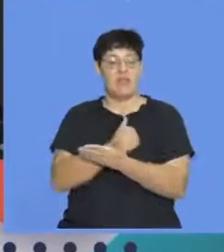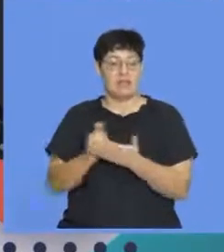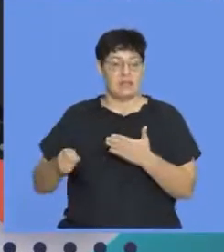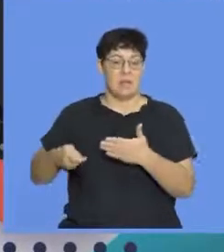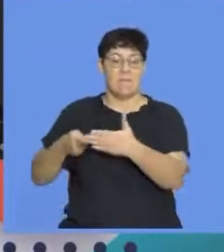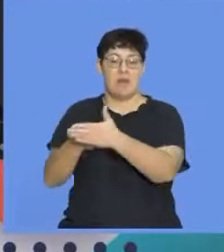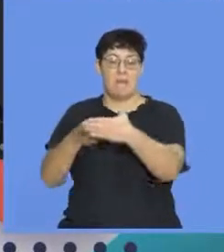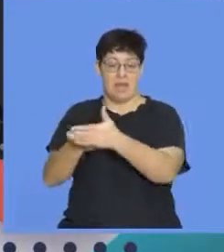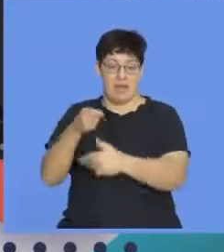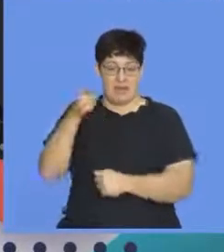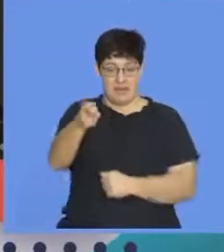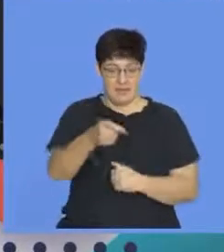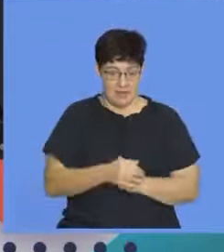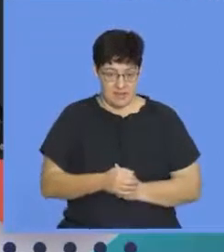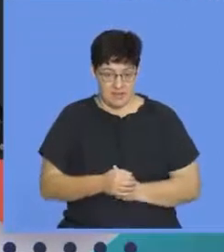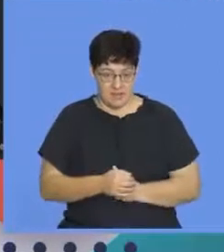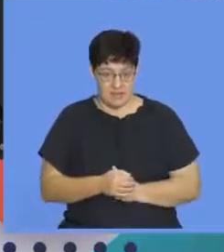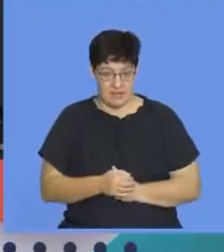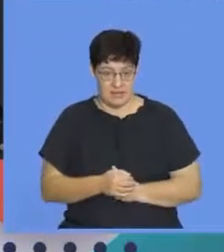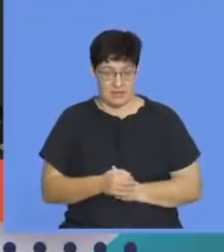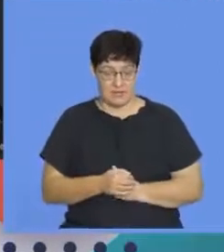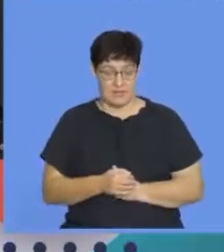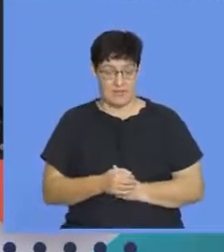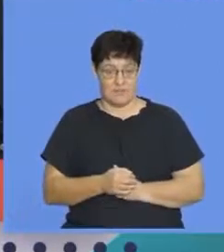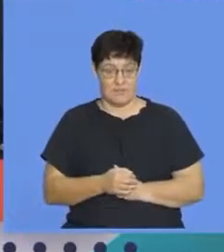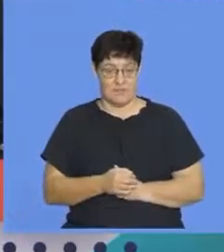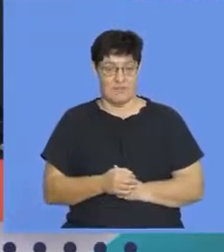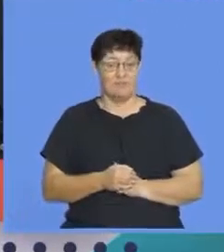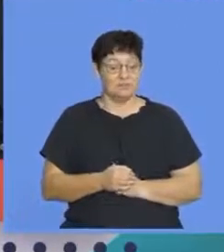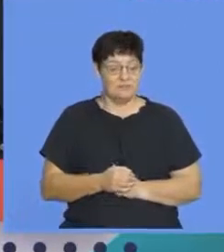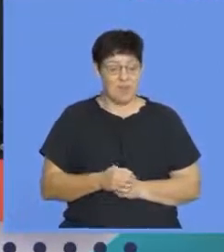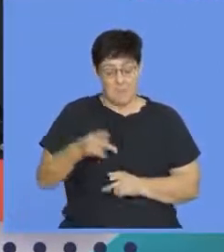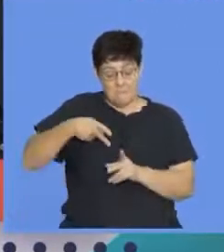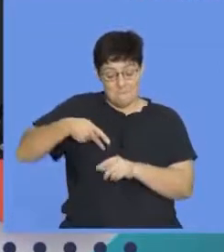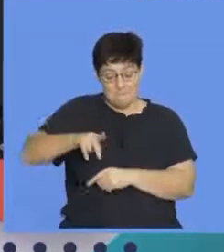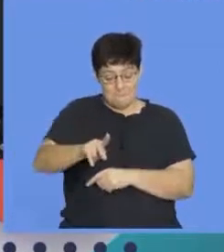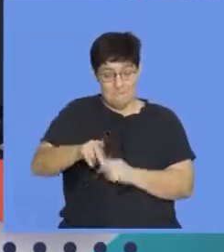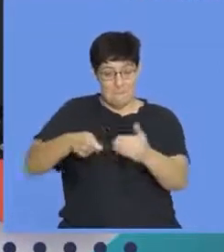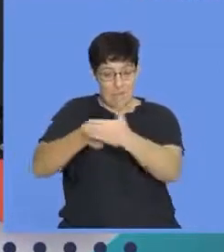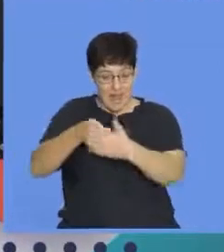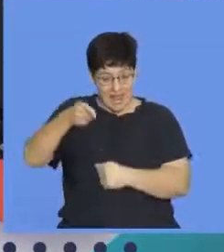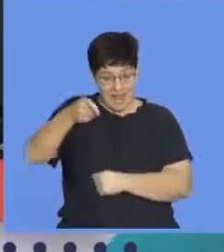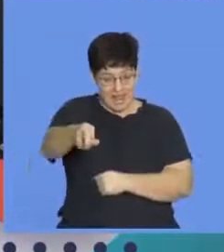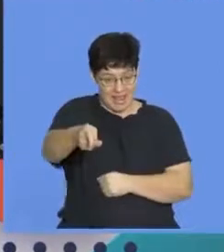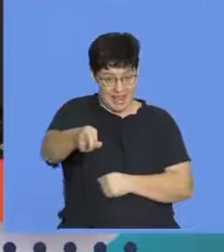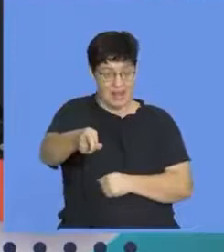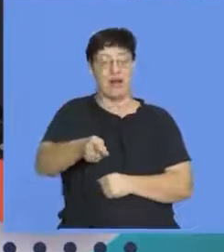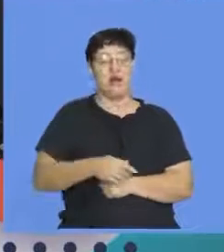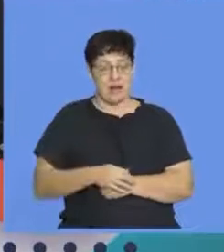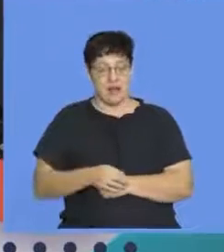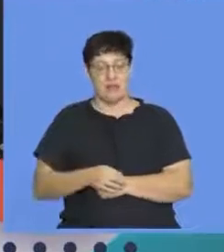purchases. However, that credit purchases will also